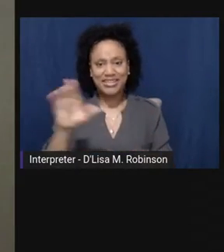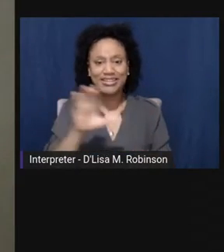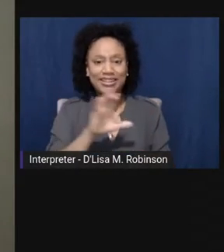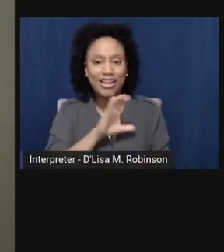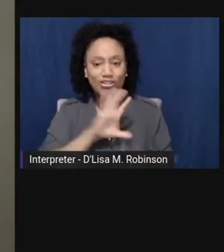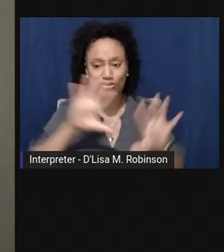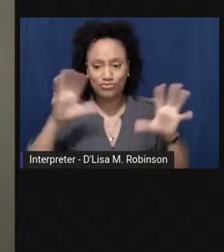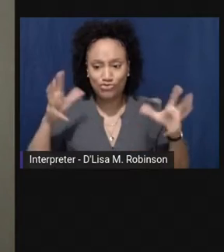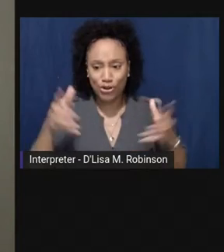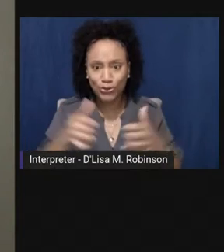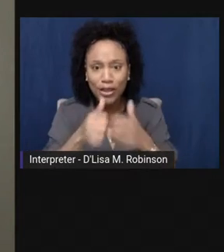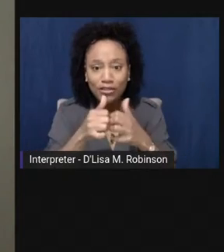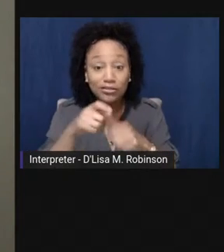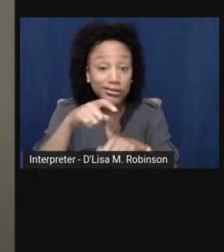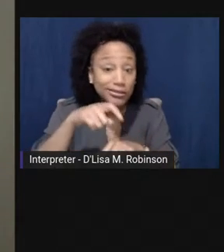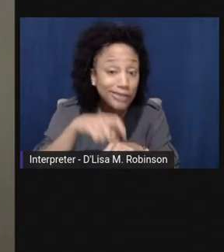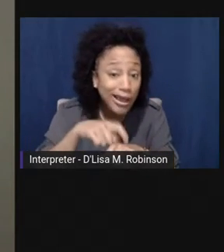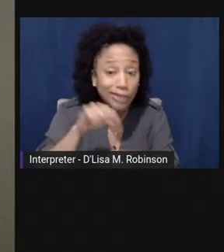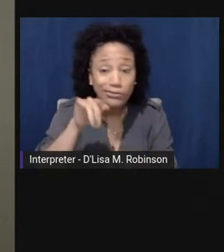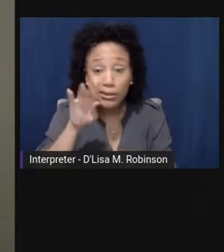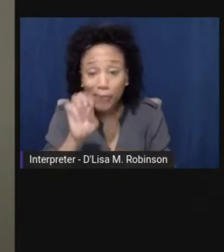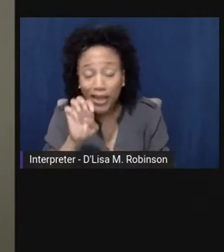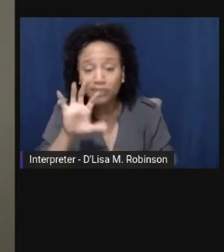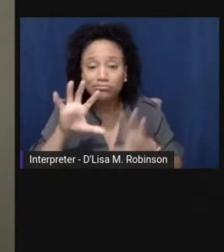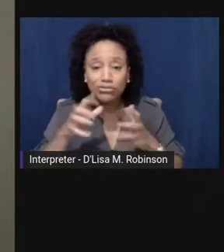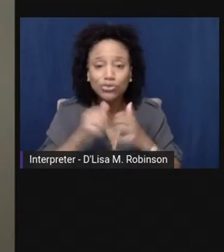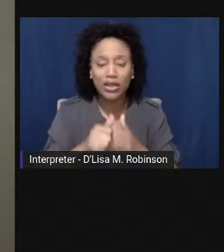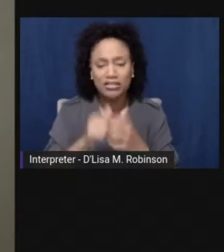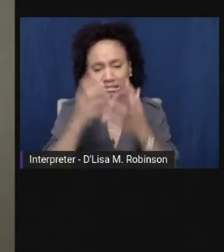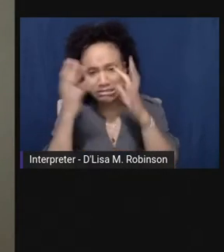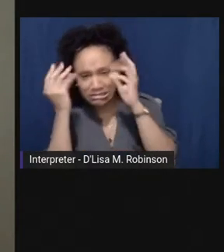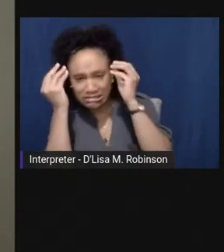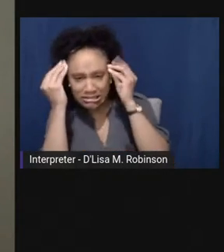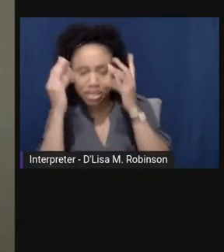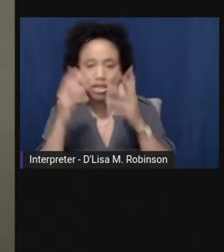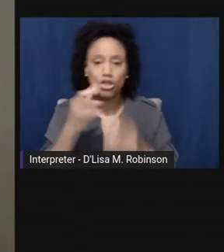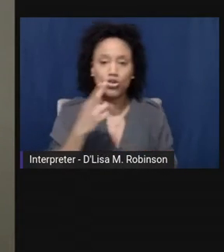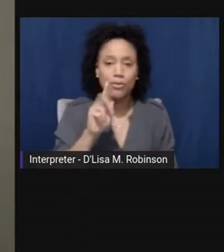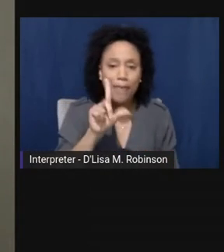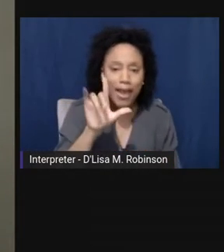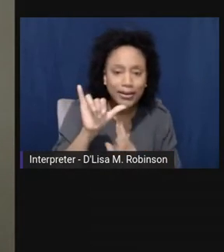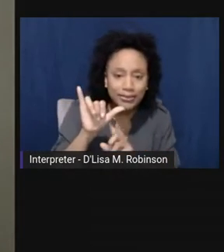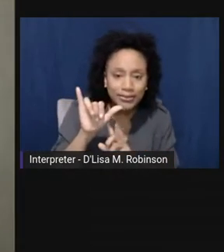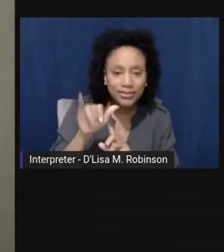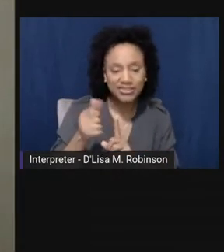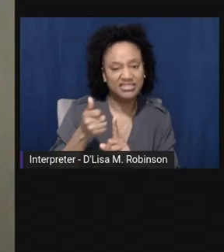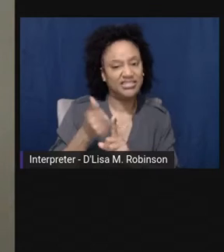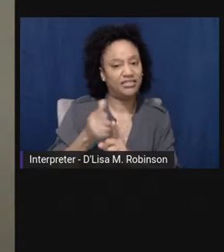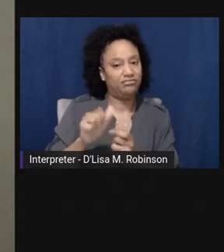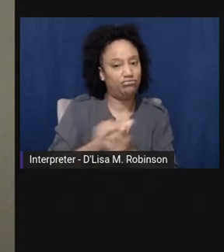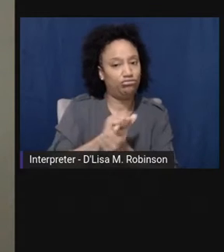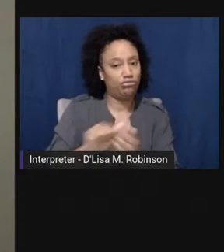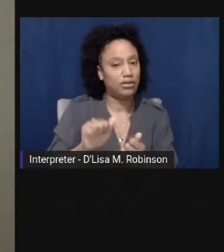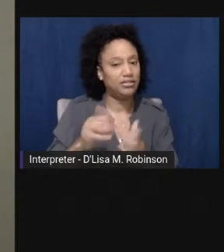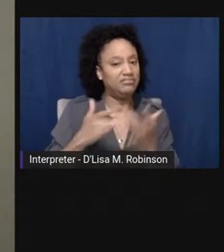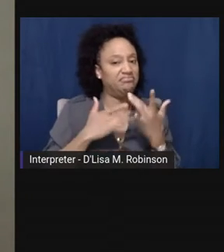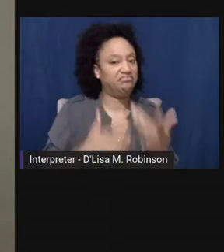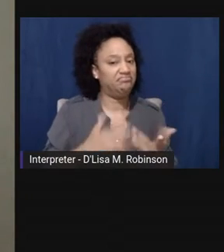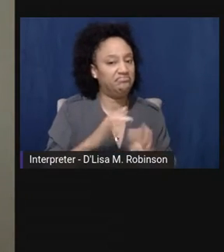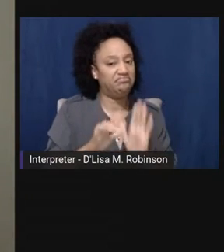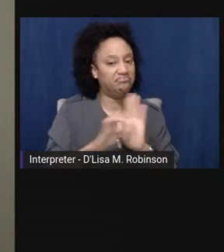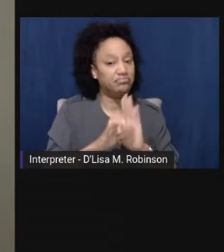together across time and space to grapple with humanity's self-destructive tendencies. The